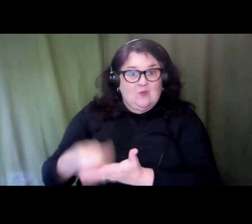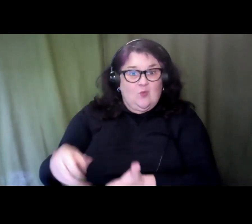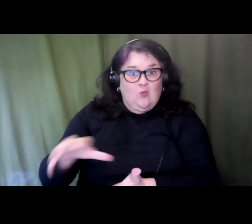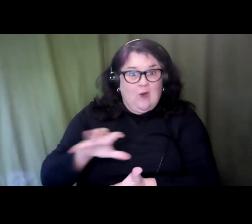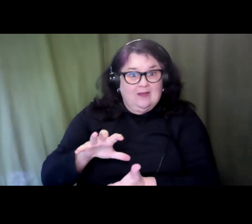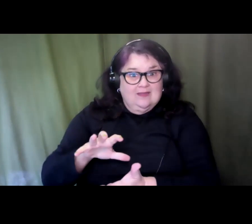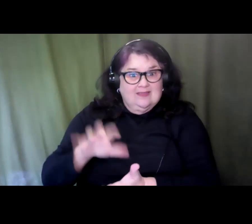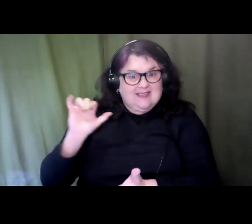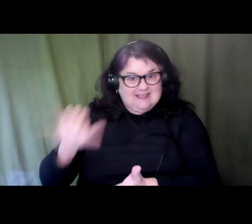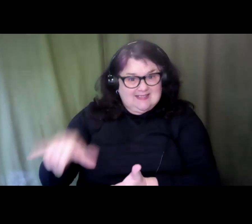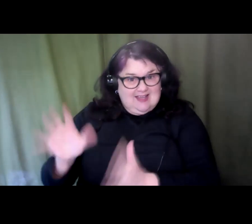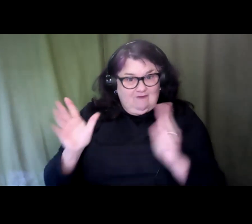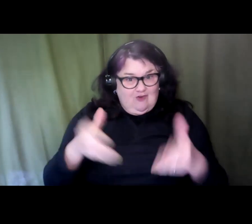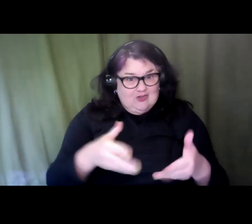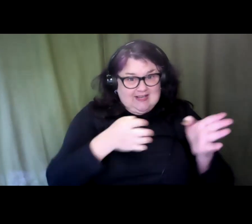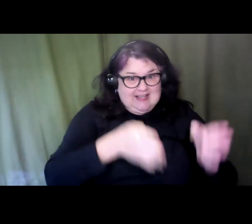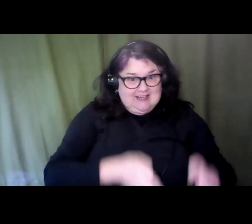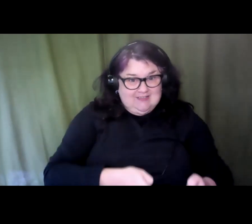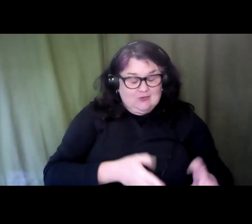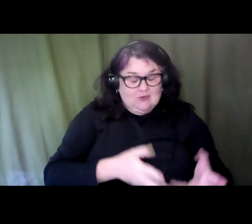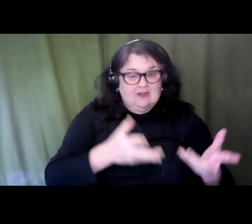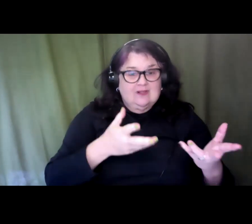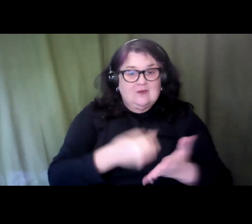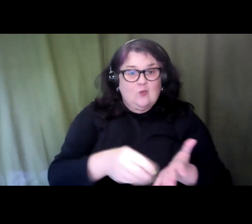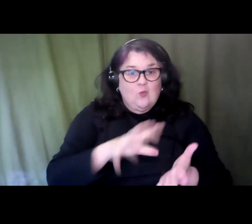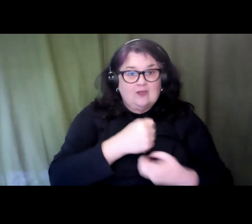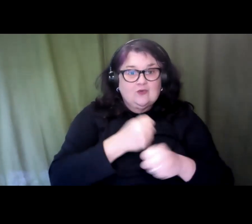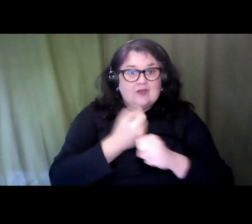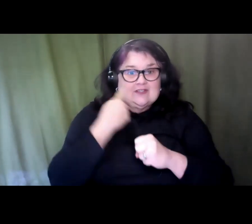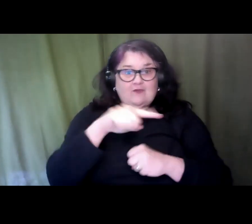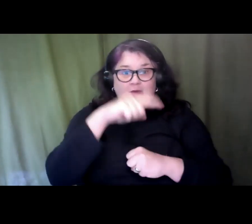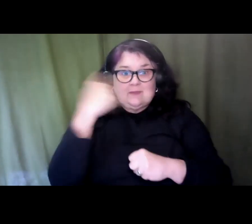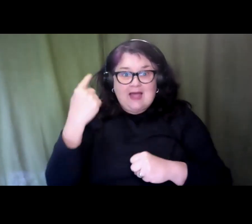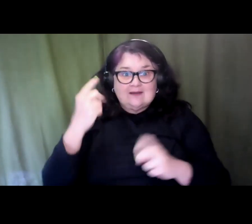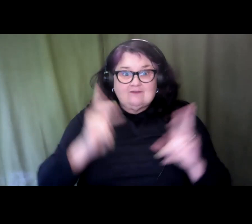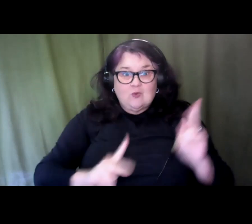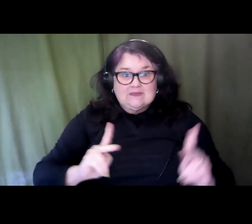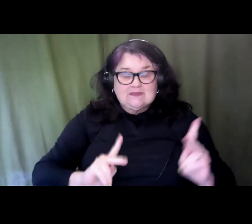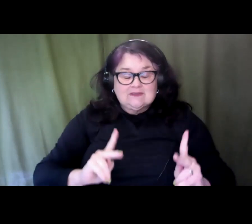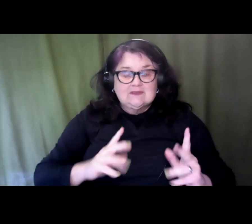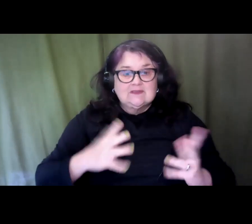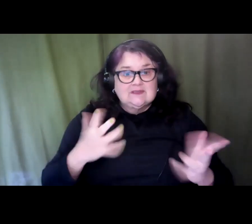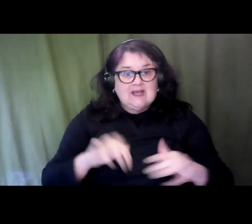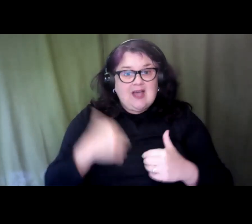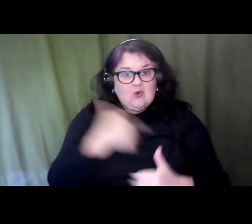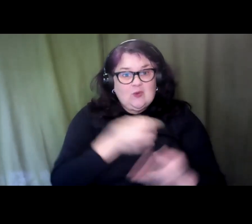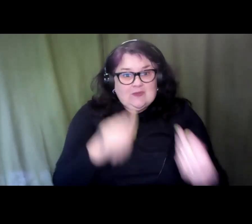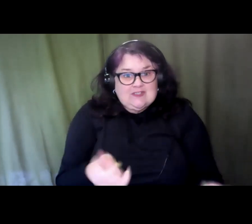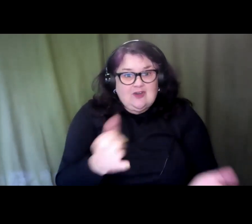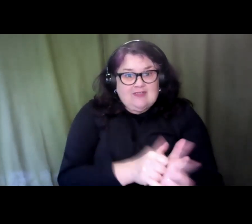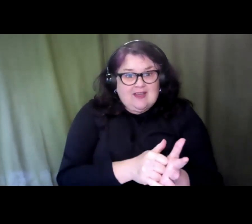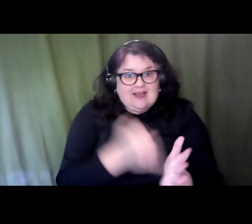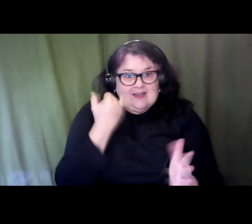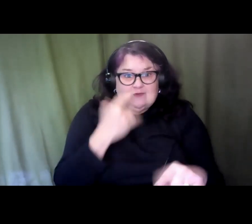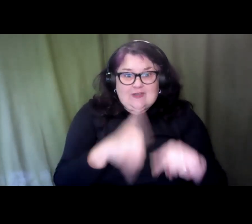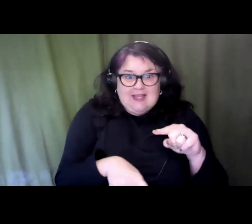on individual wealth creation for Black folks? If so, how do we resolve it? If we can't resolve it, how do we create a world